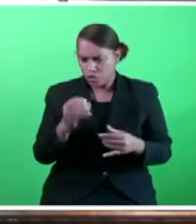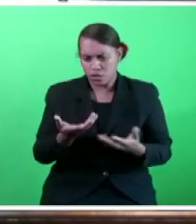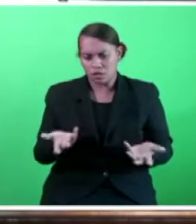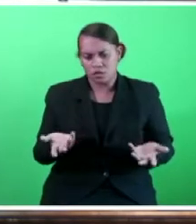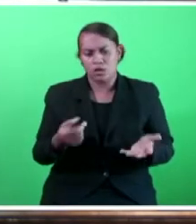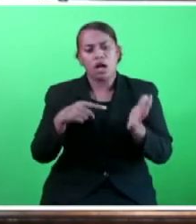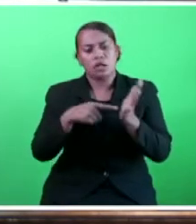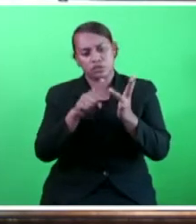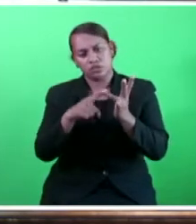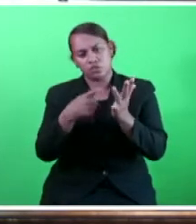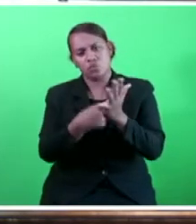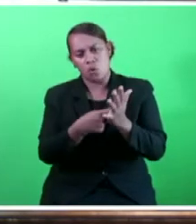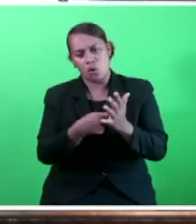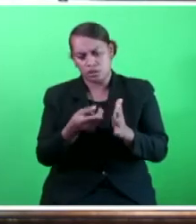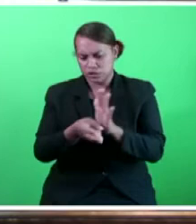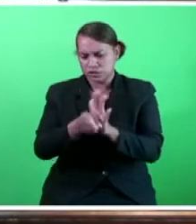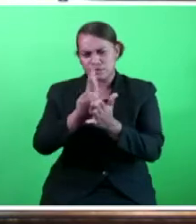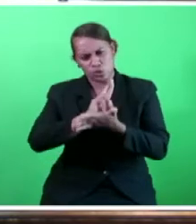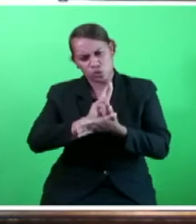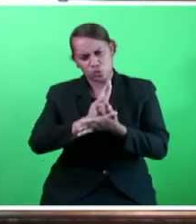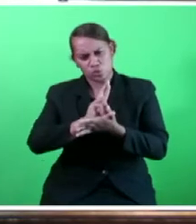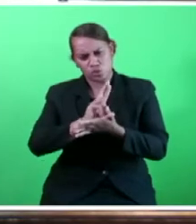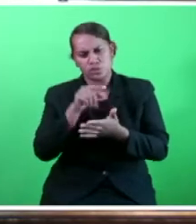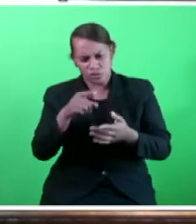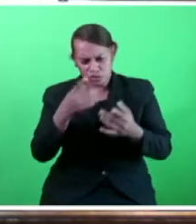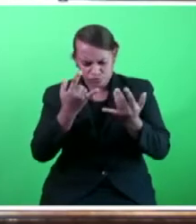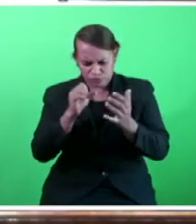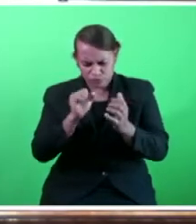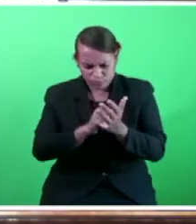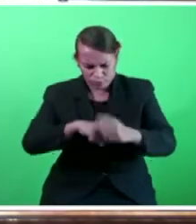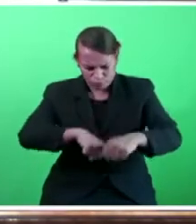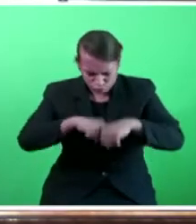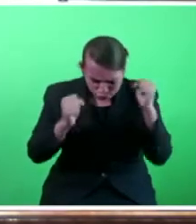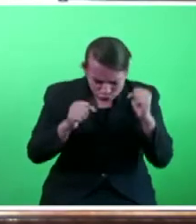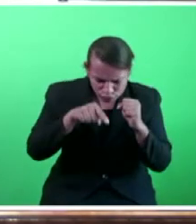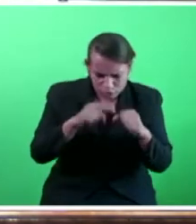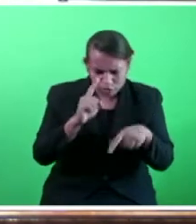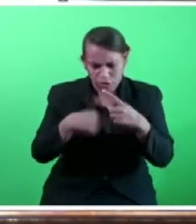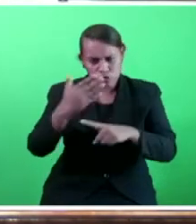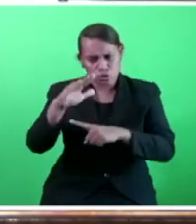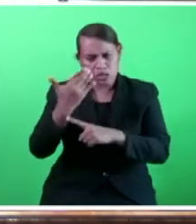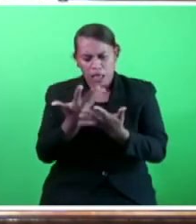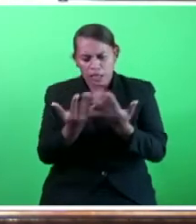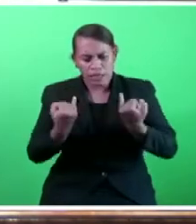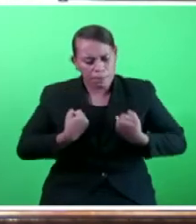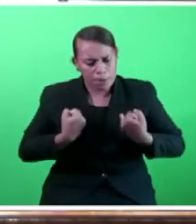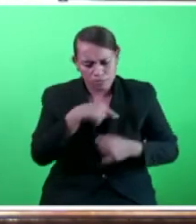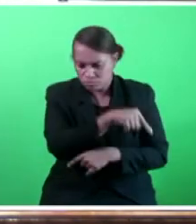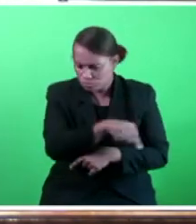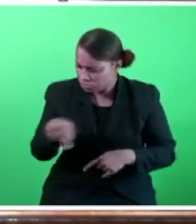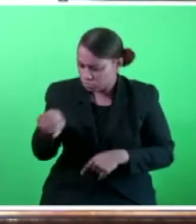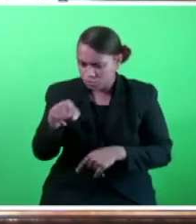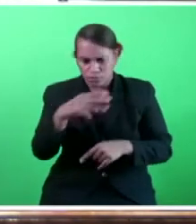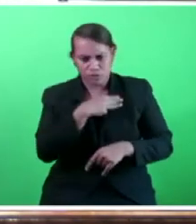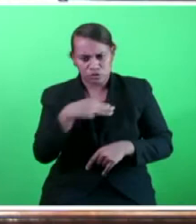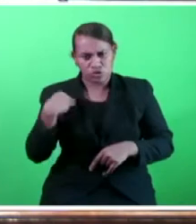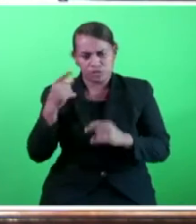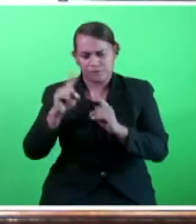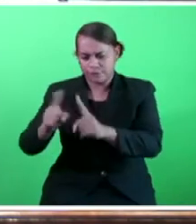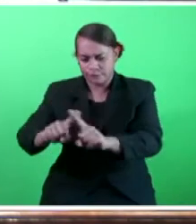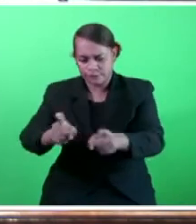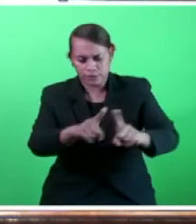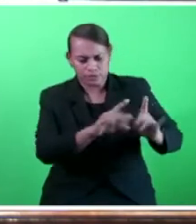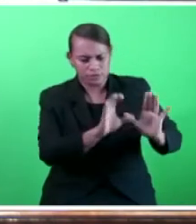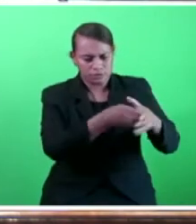was to undertake appropriate research and report on the outcomes of implementation across ministries in terms of staffing patterns and any early improvements